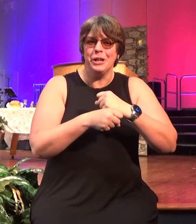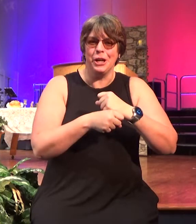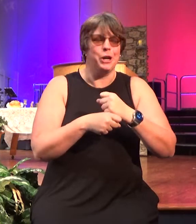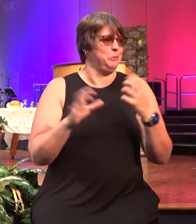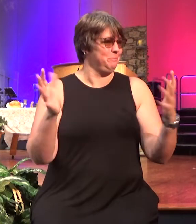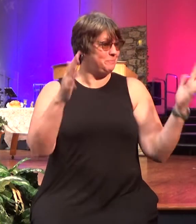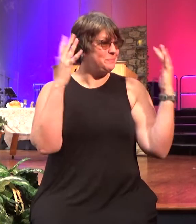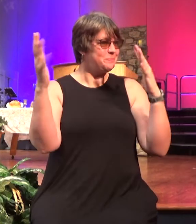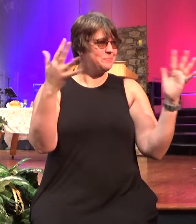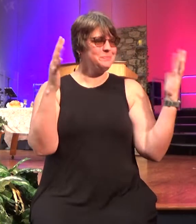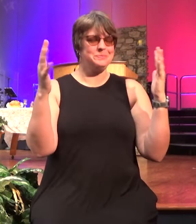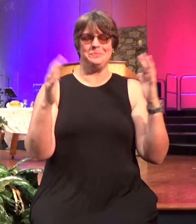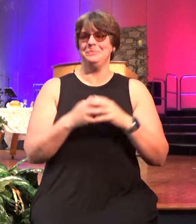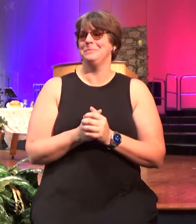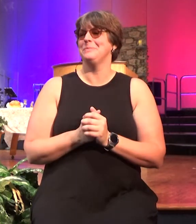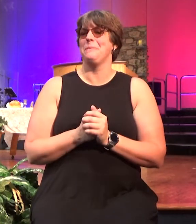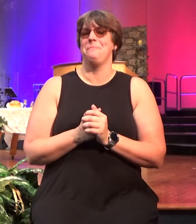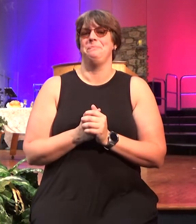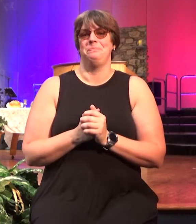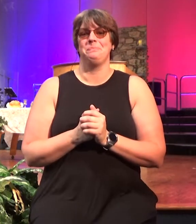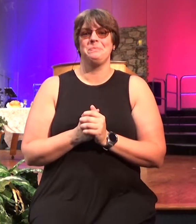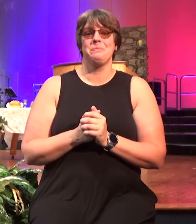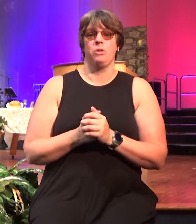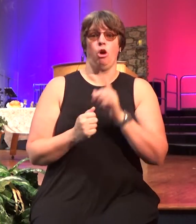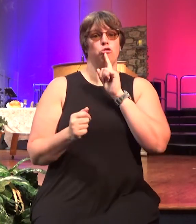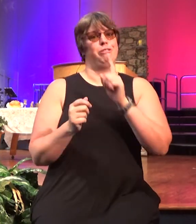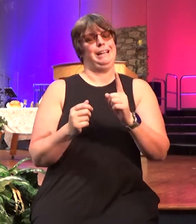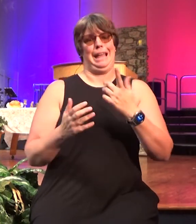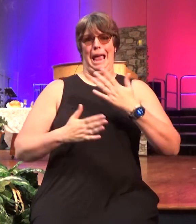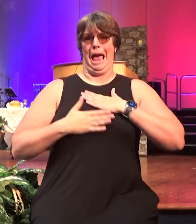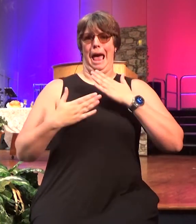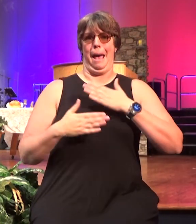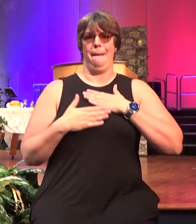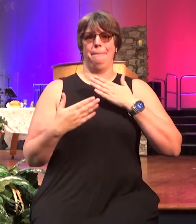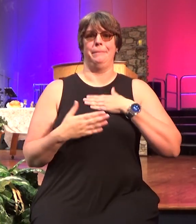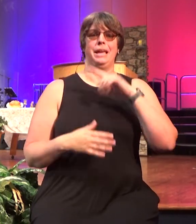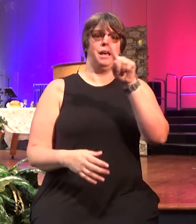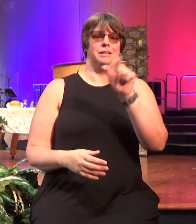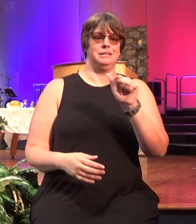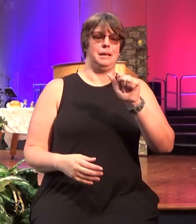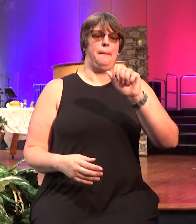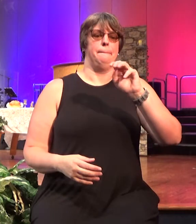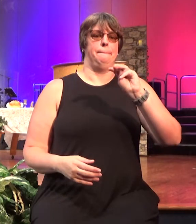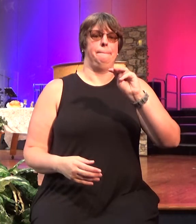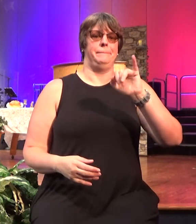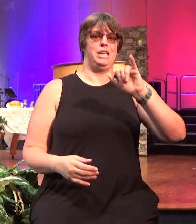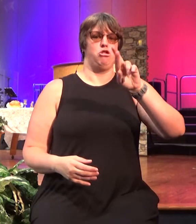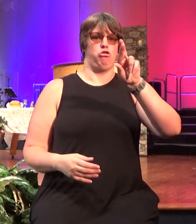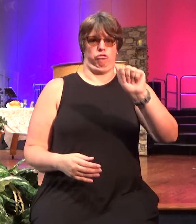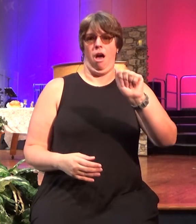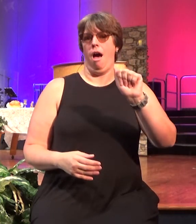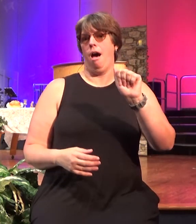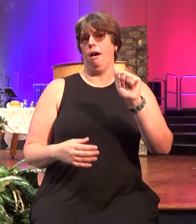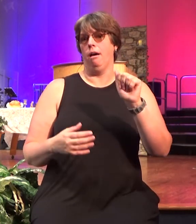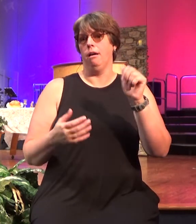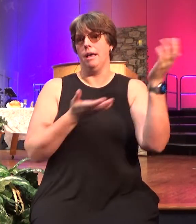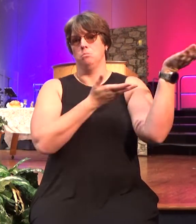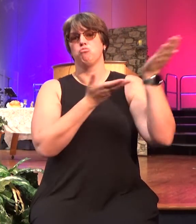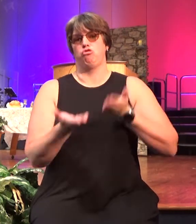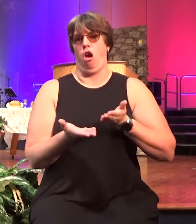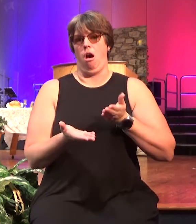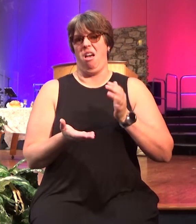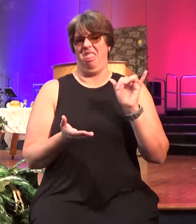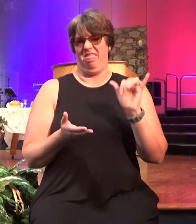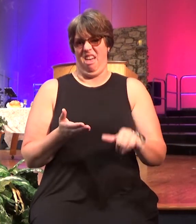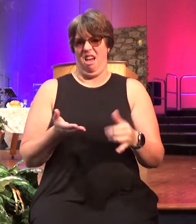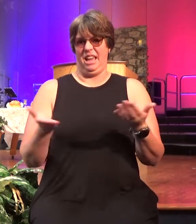And we're very happy that Reverend Zamira has brought to us a beautiful interfaith portion of our service today to honor Rosh Hashanah. And so we hope